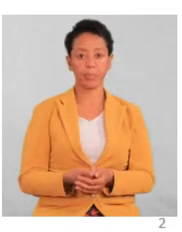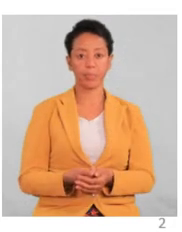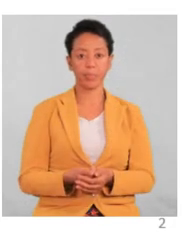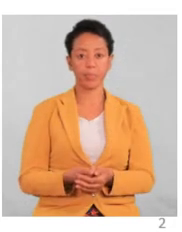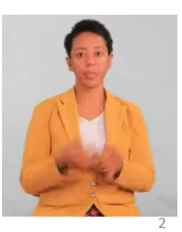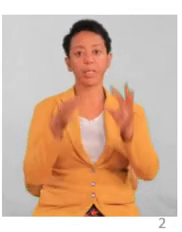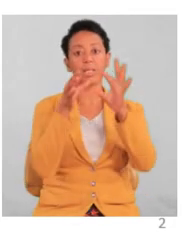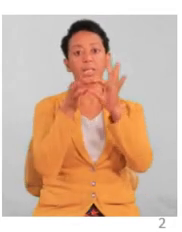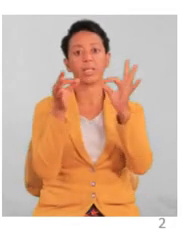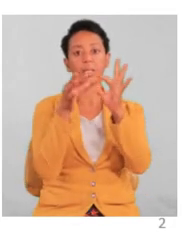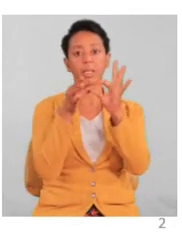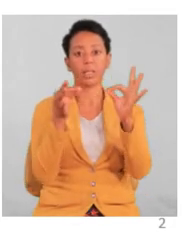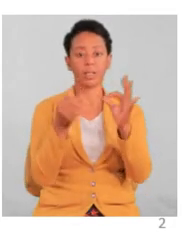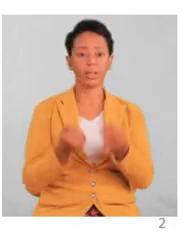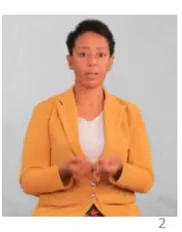from this sentence,